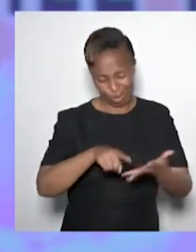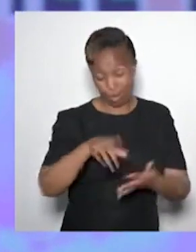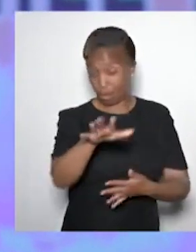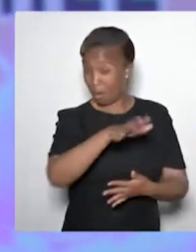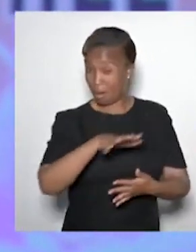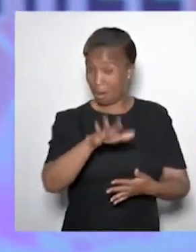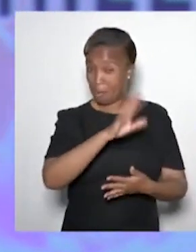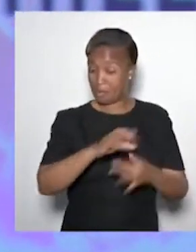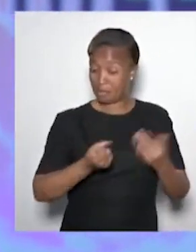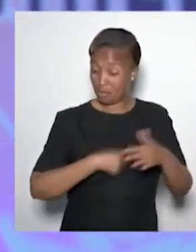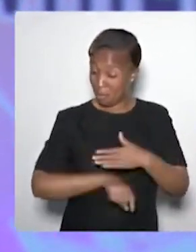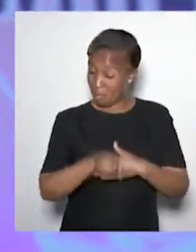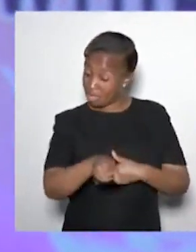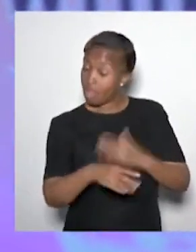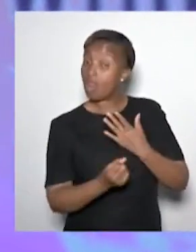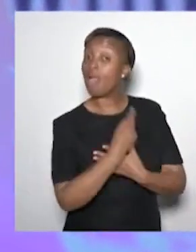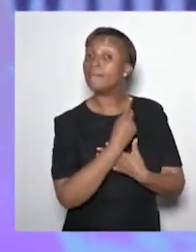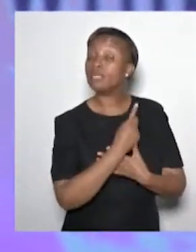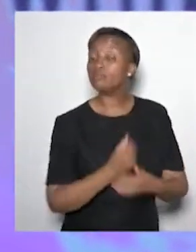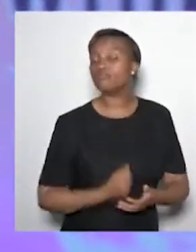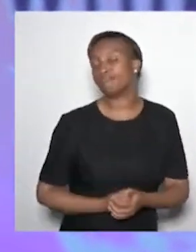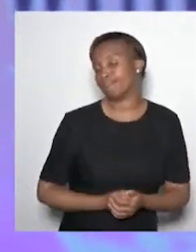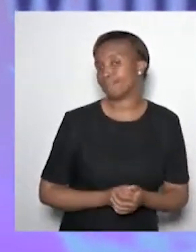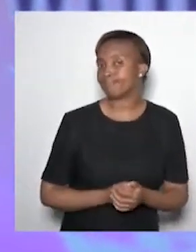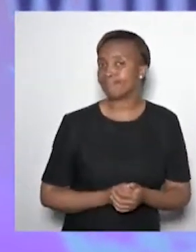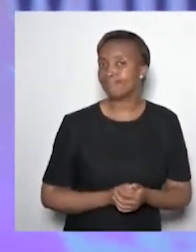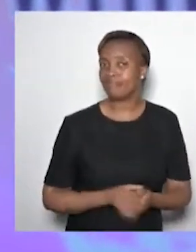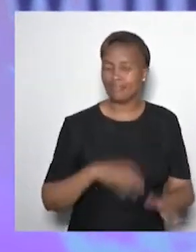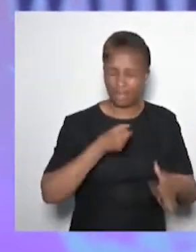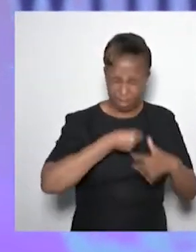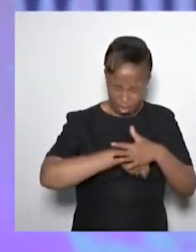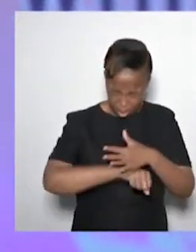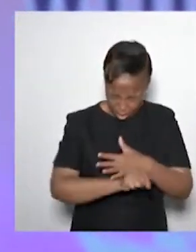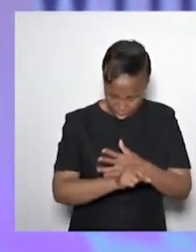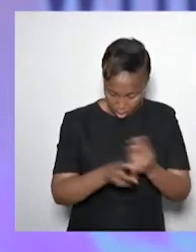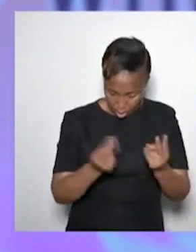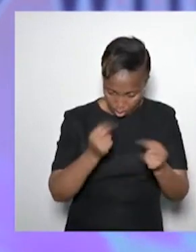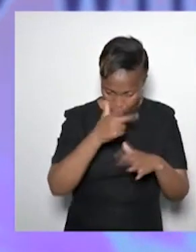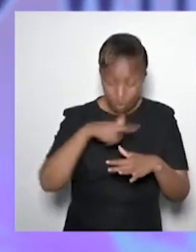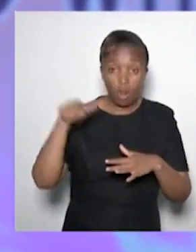to take place. It's a birthing of a new phase.